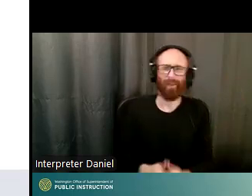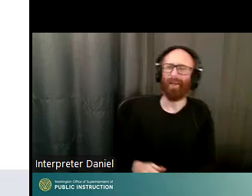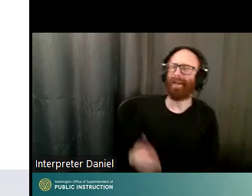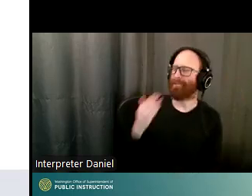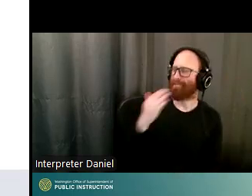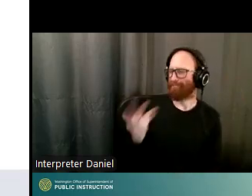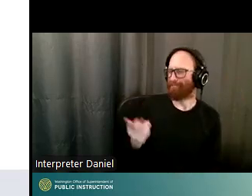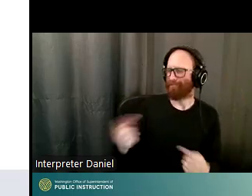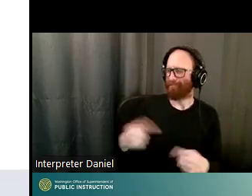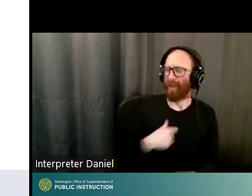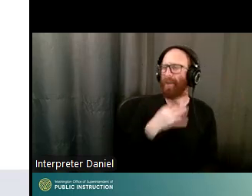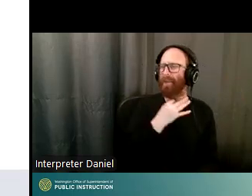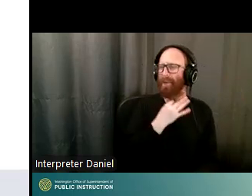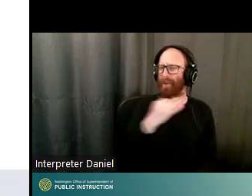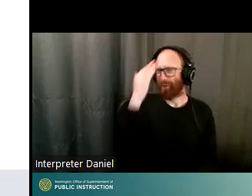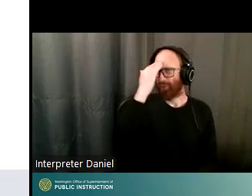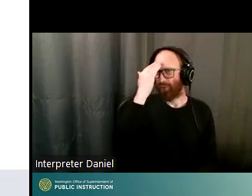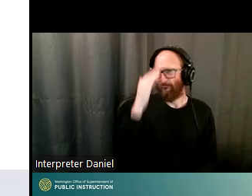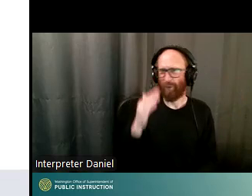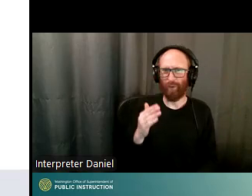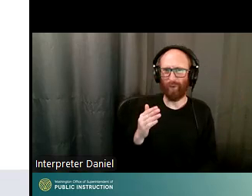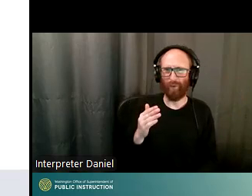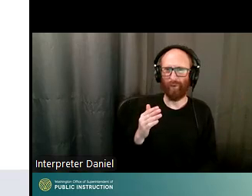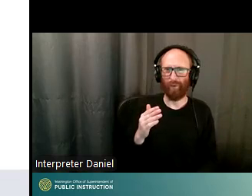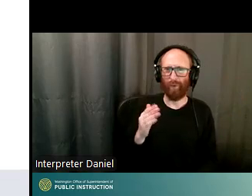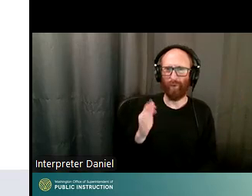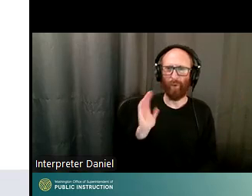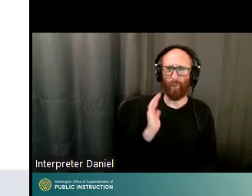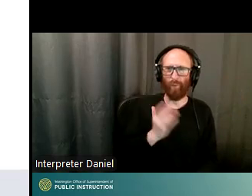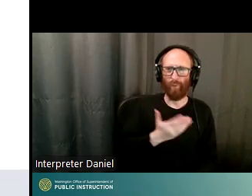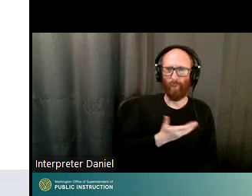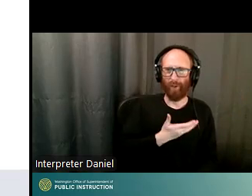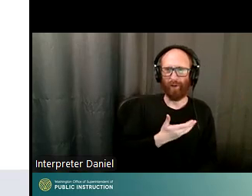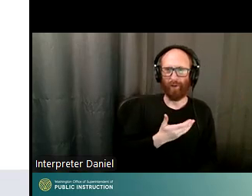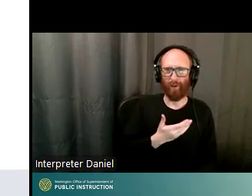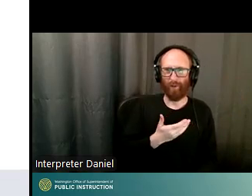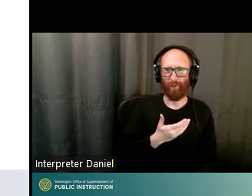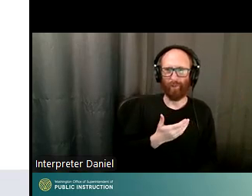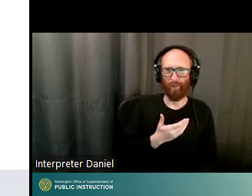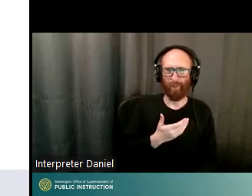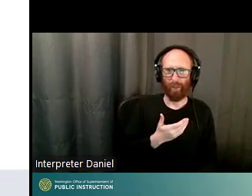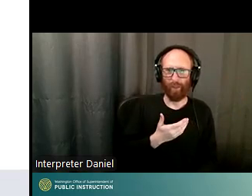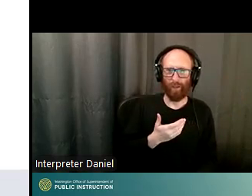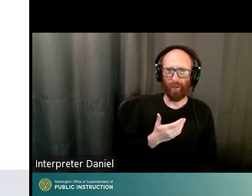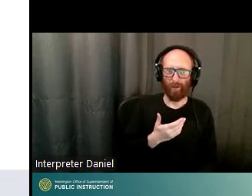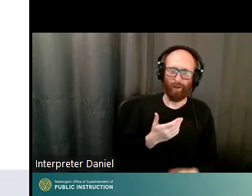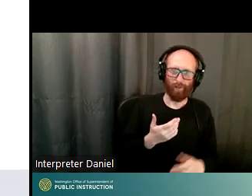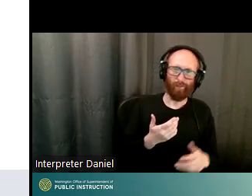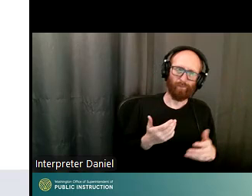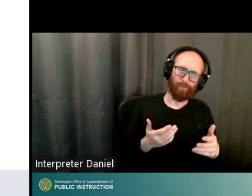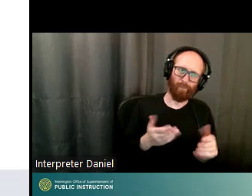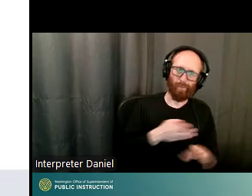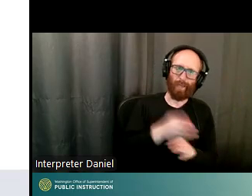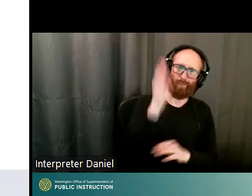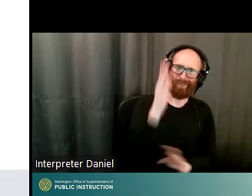bit about what our headliners covered, what our headliners covered earlier, and how that